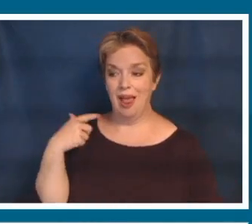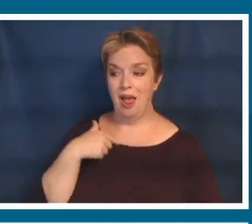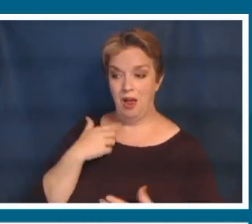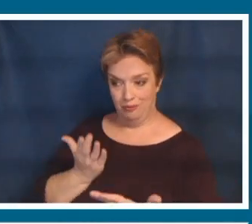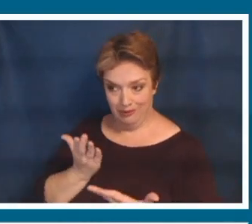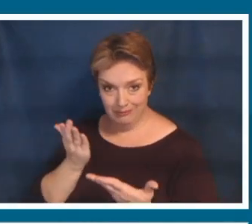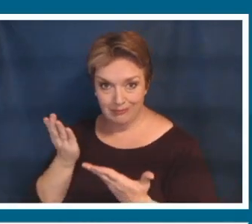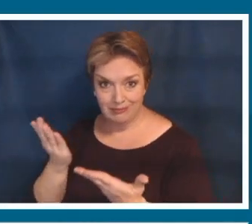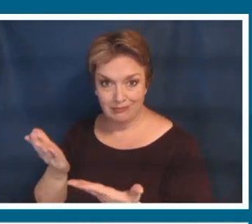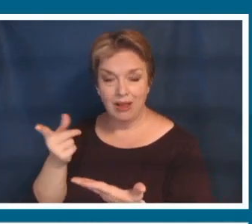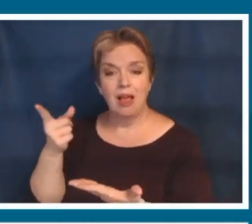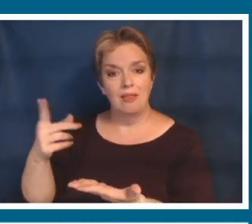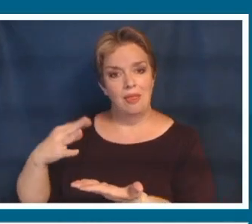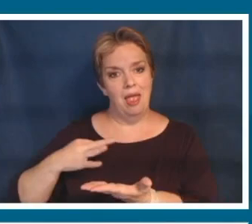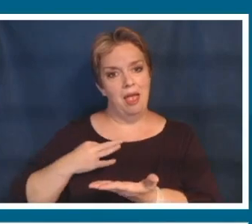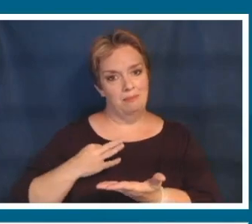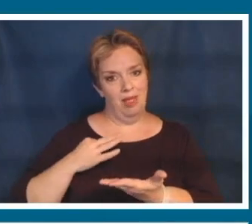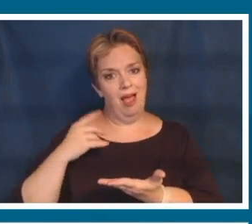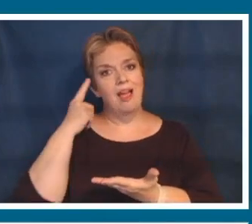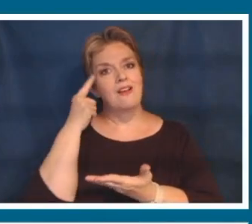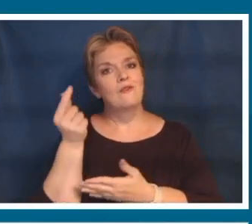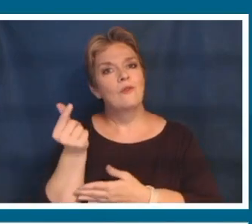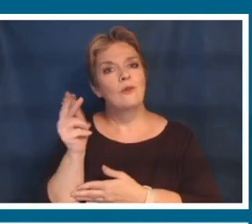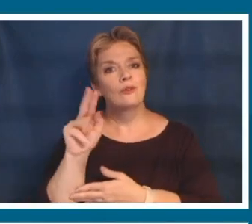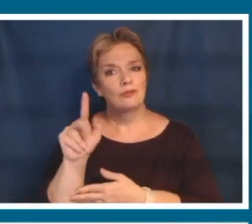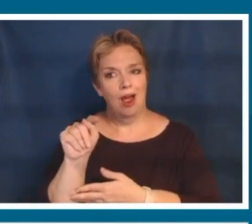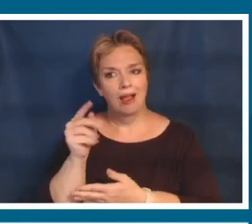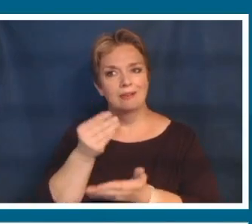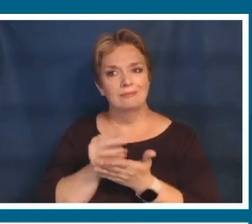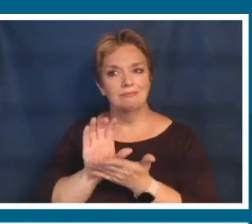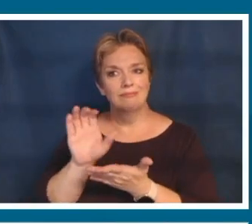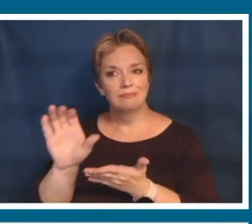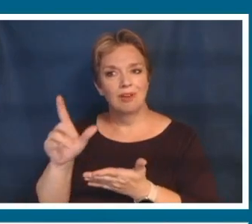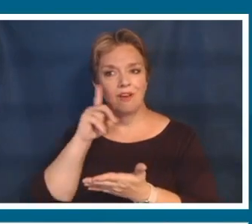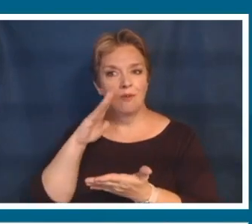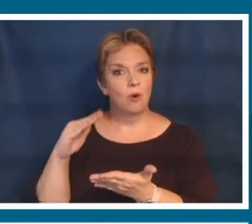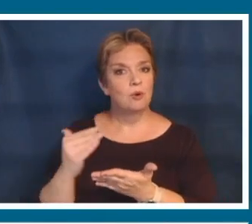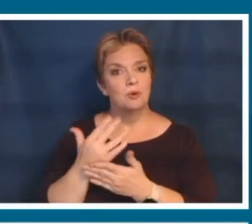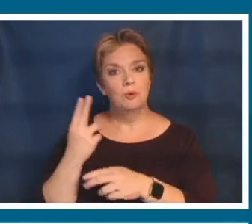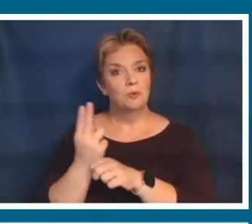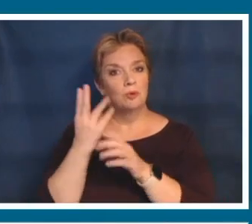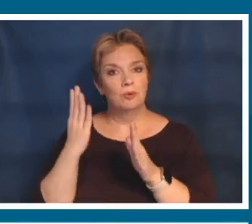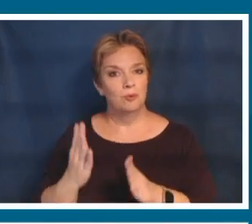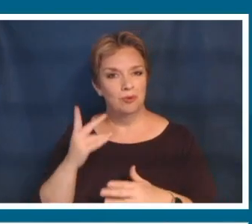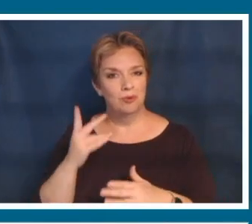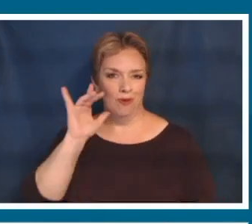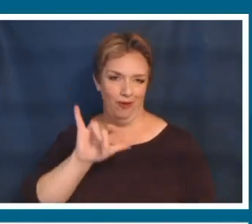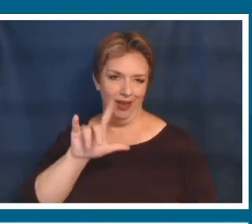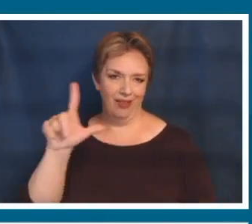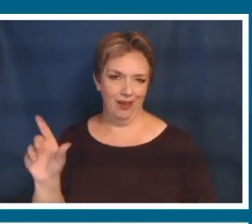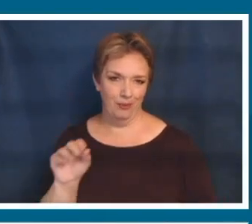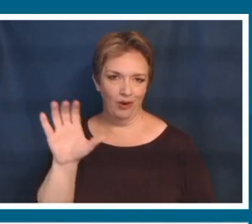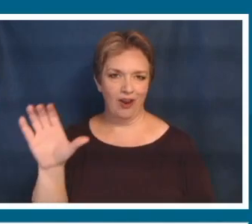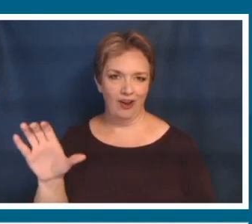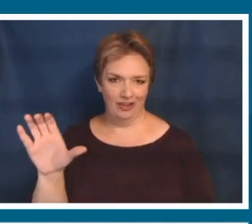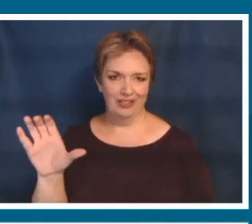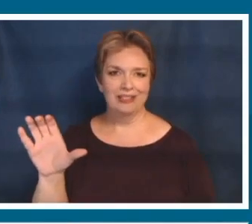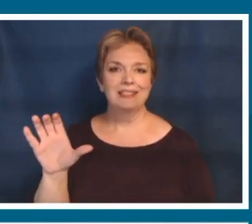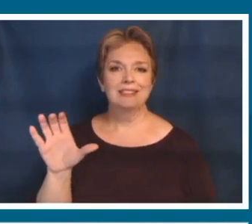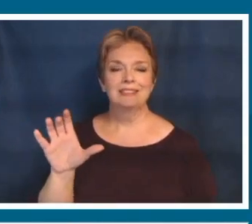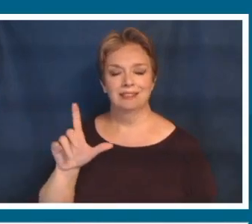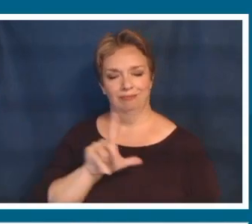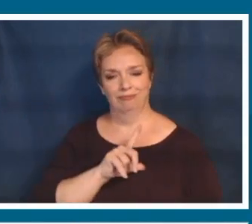grant to reach new users of the Library of Congress, and I think and they got